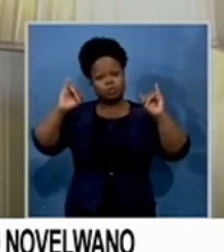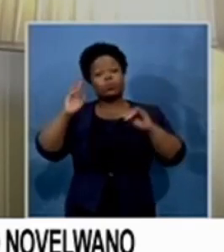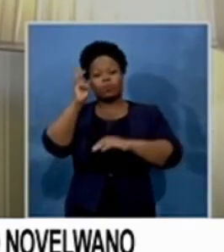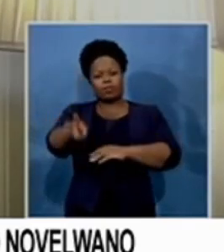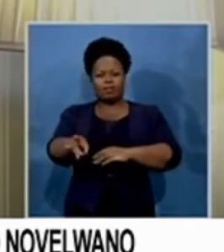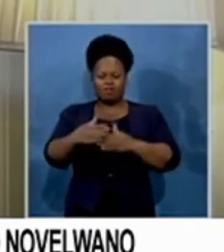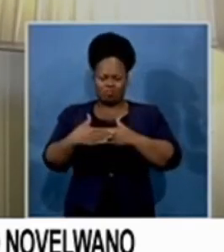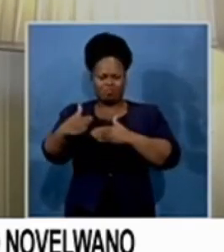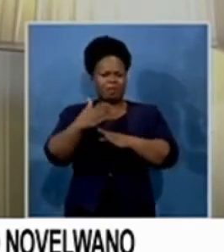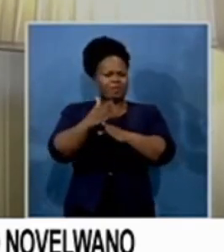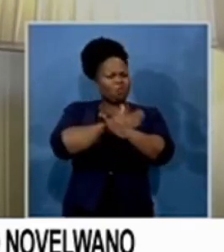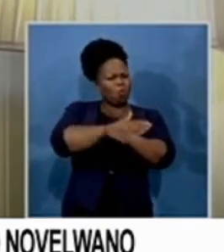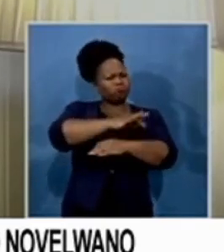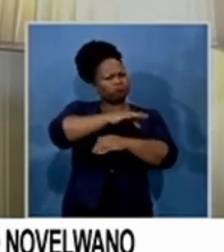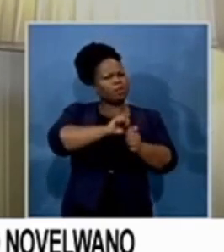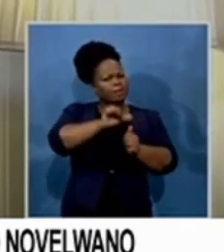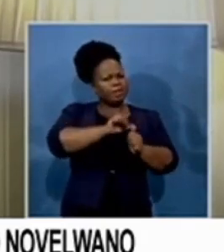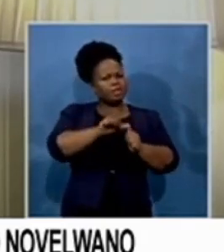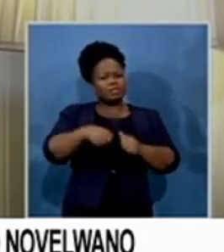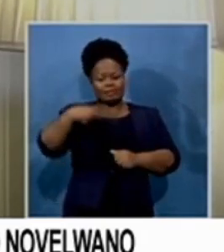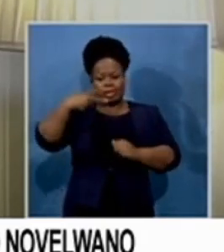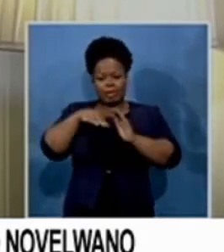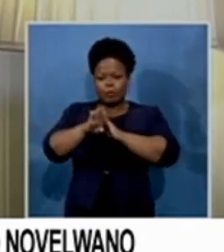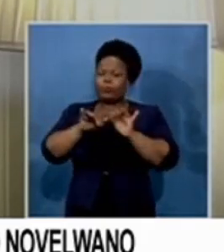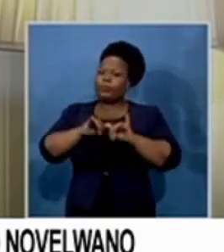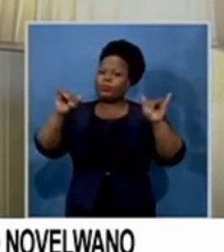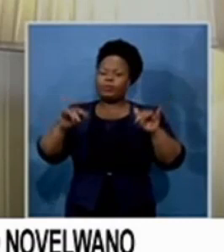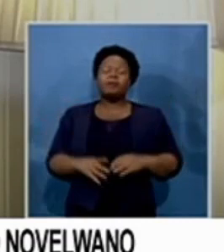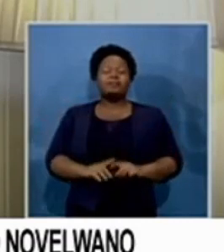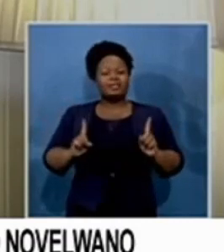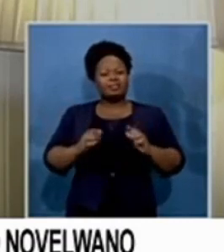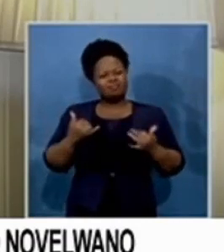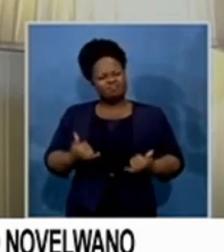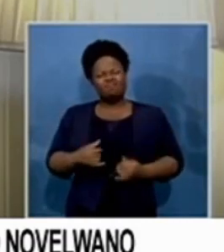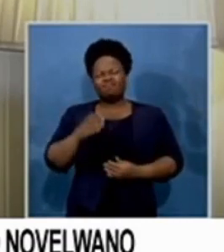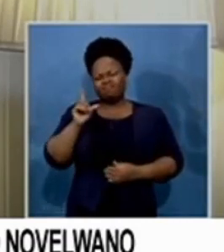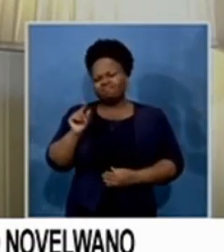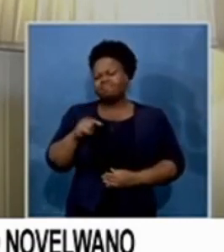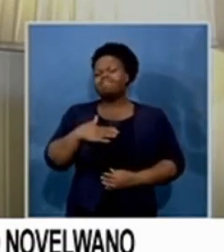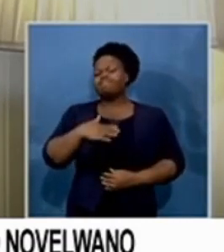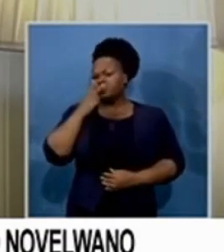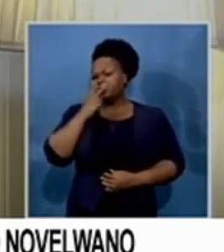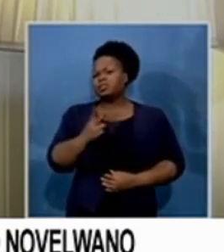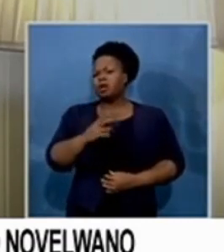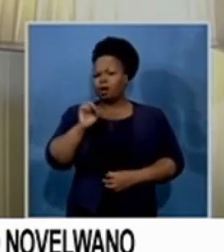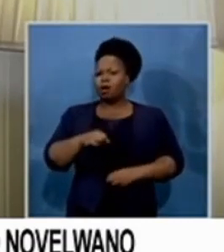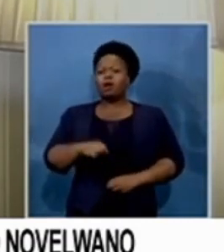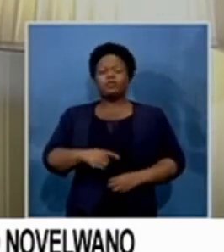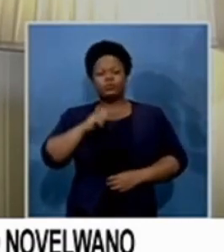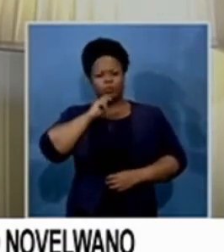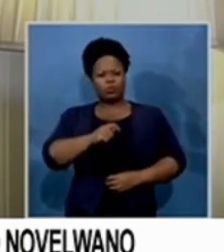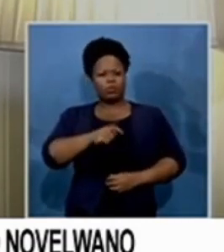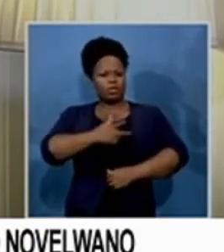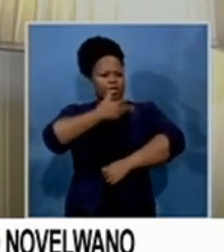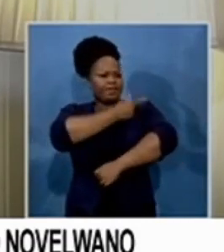first wave. And while we are greatly encouraged by the progress made in developing an